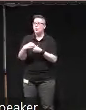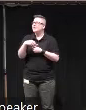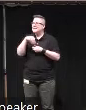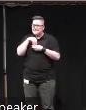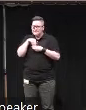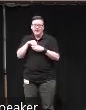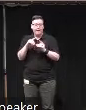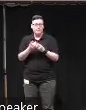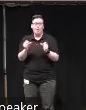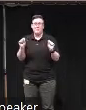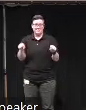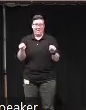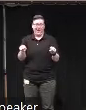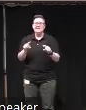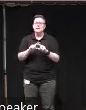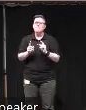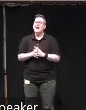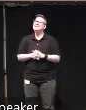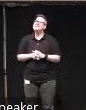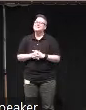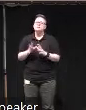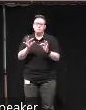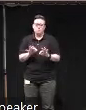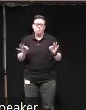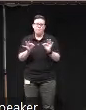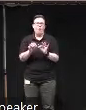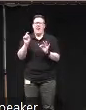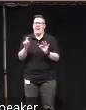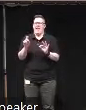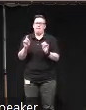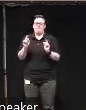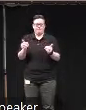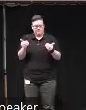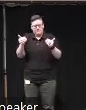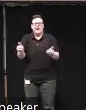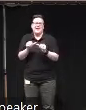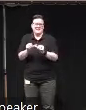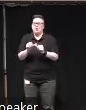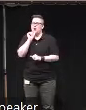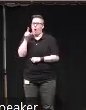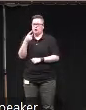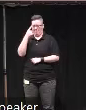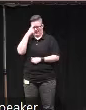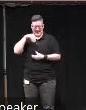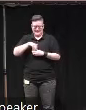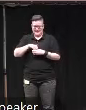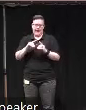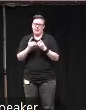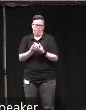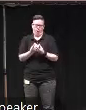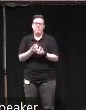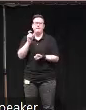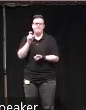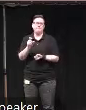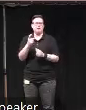within our department. But it is really important for us to now move beyond the boundaries of our department to